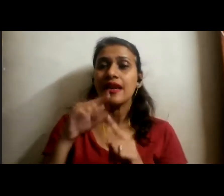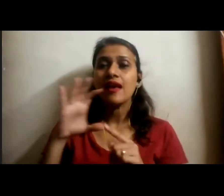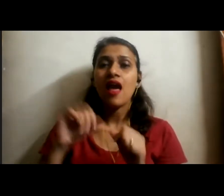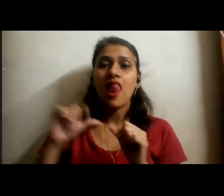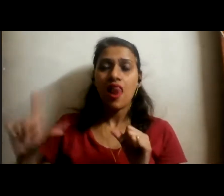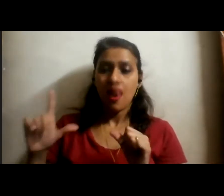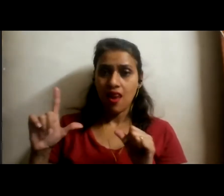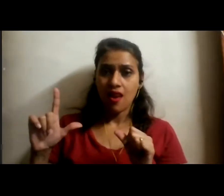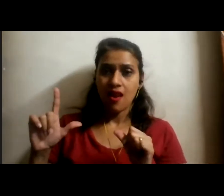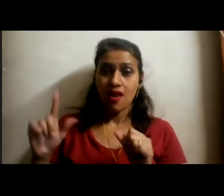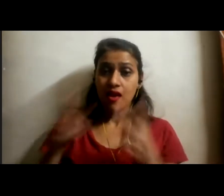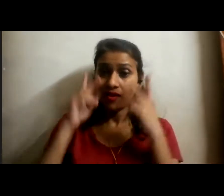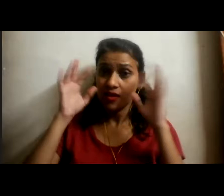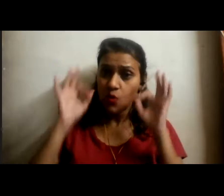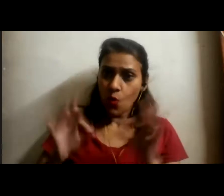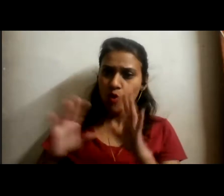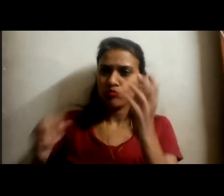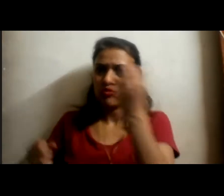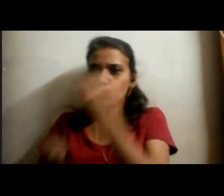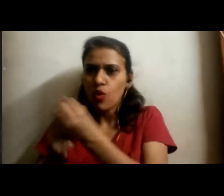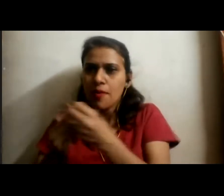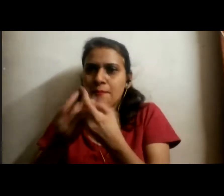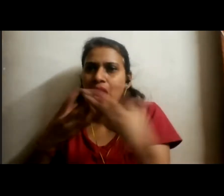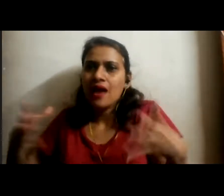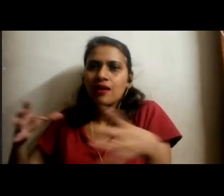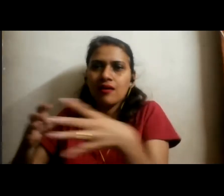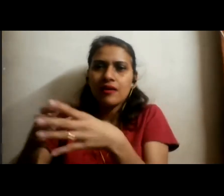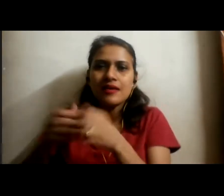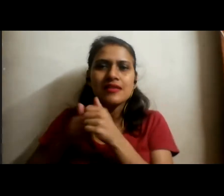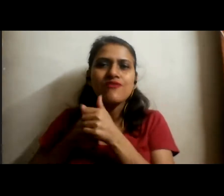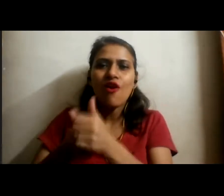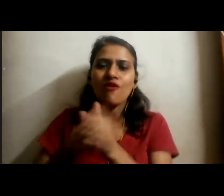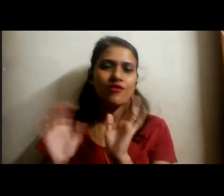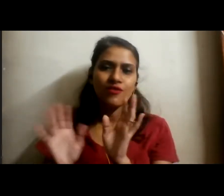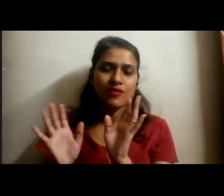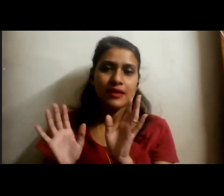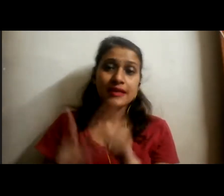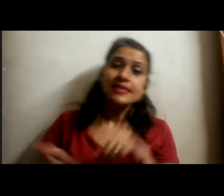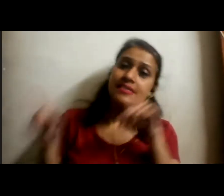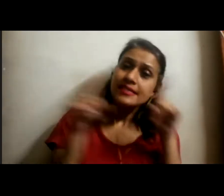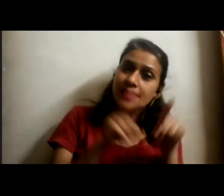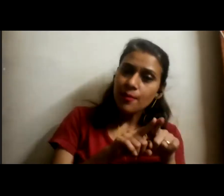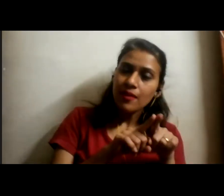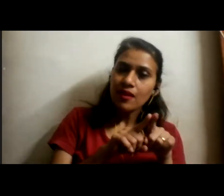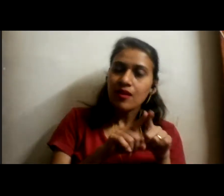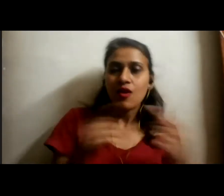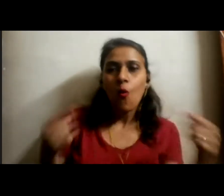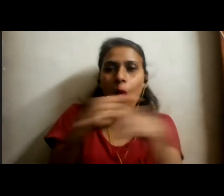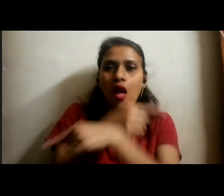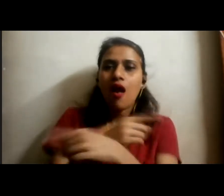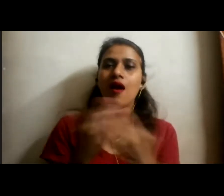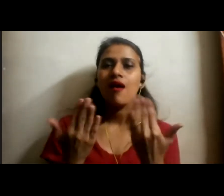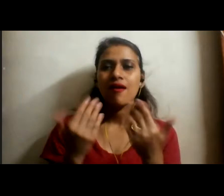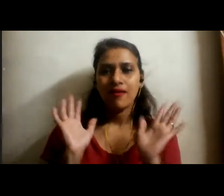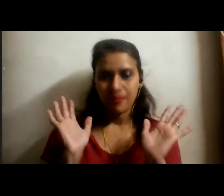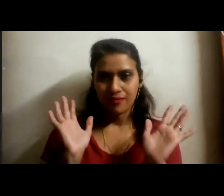opinion, and you will in crux, support the dissenting one. Similarly, vice versa. If